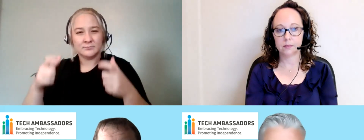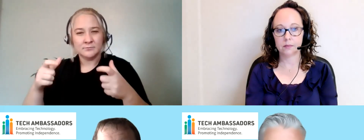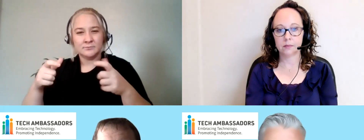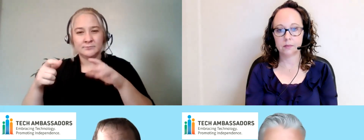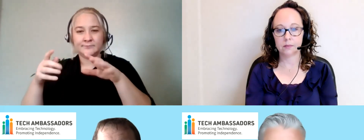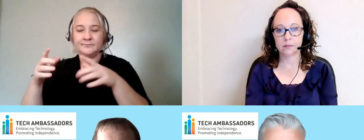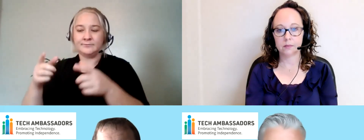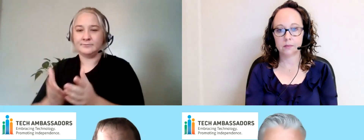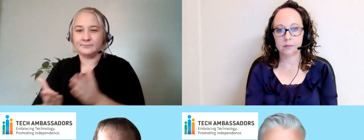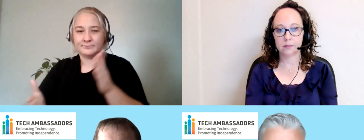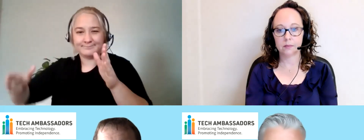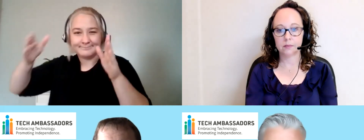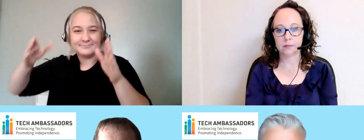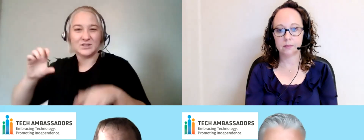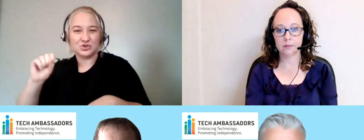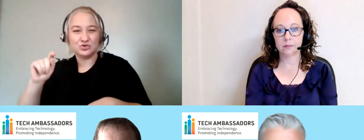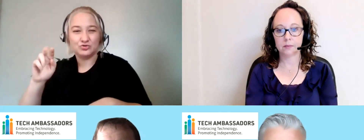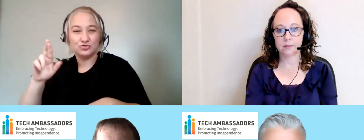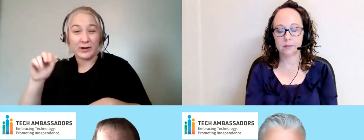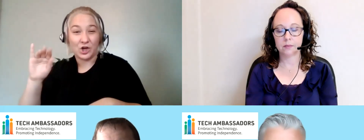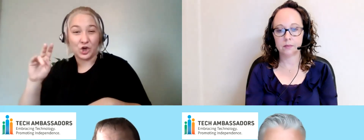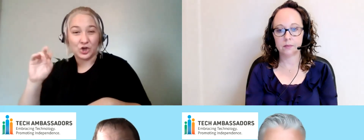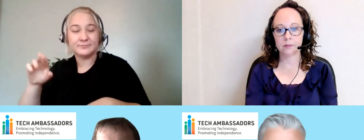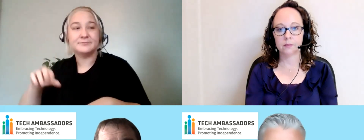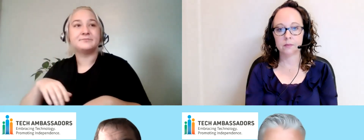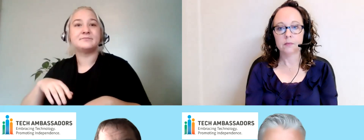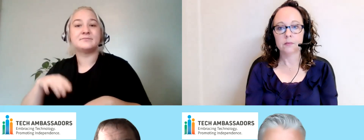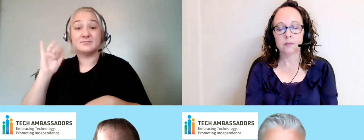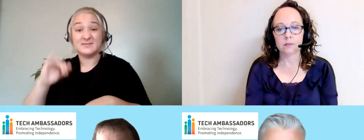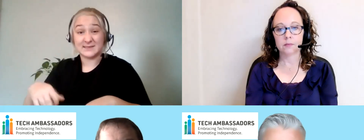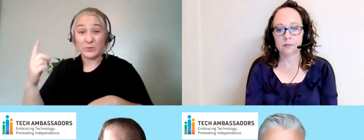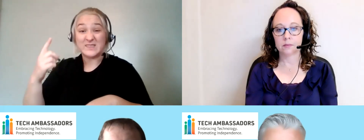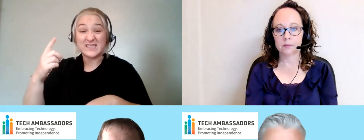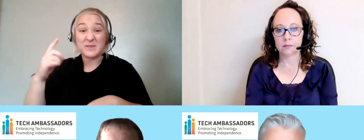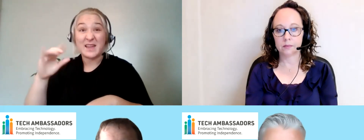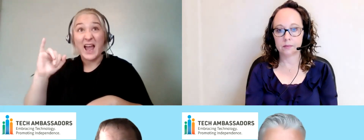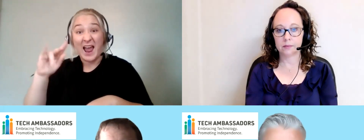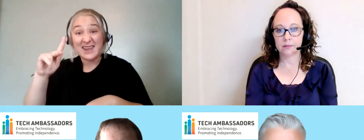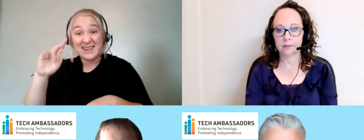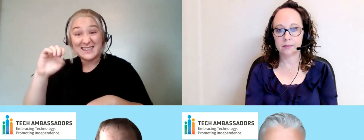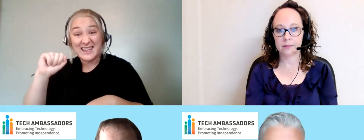That was something IKEA had,